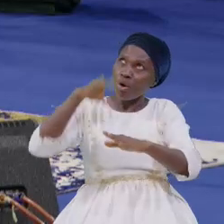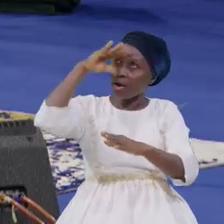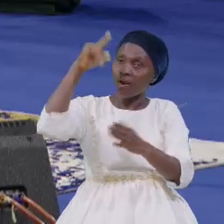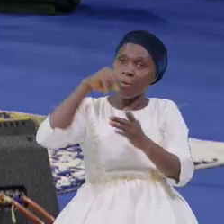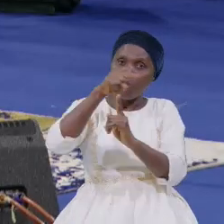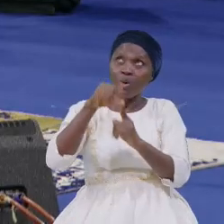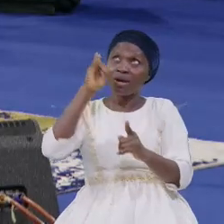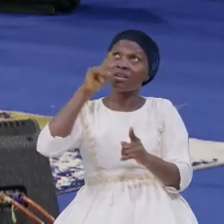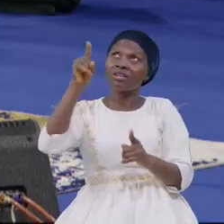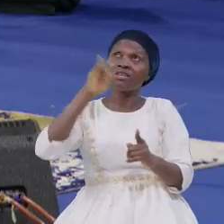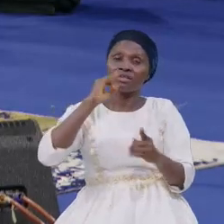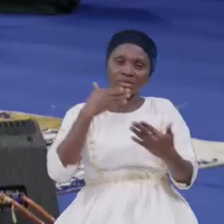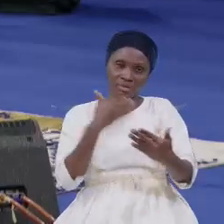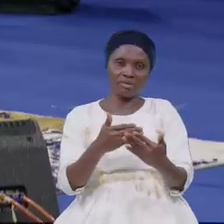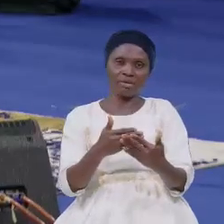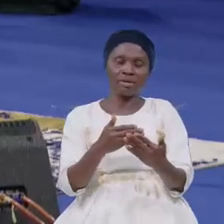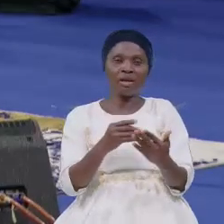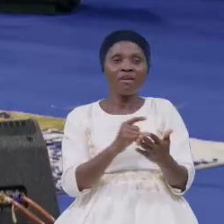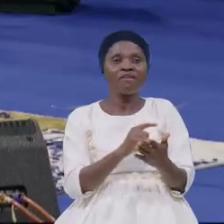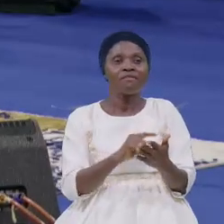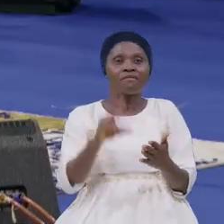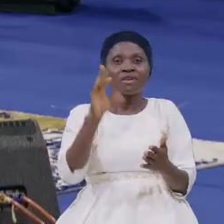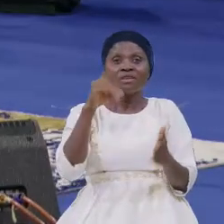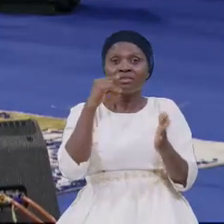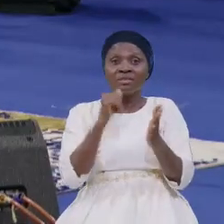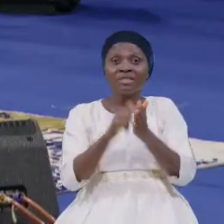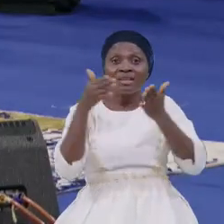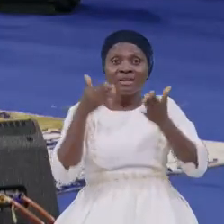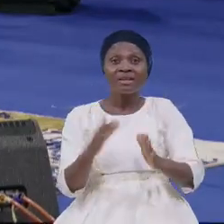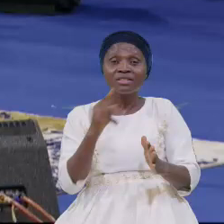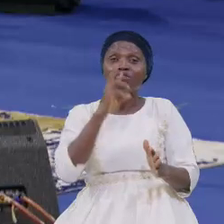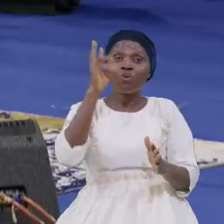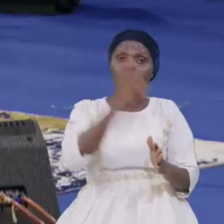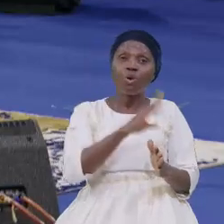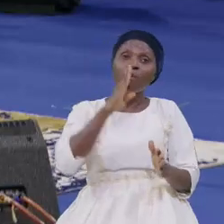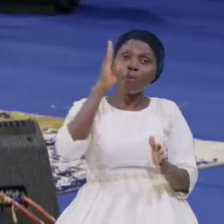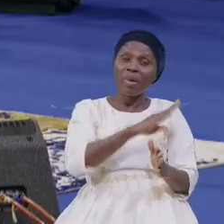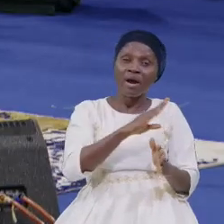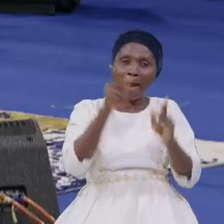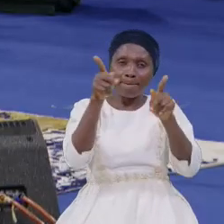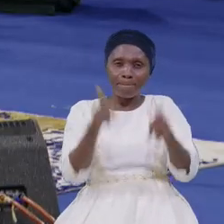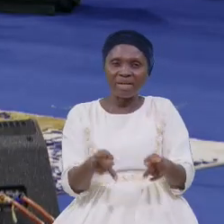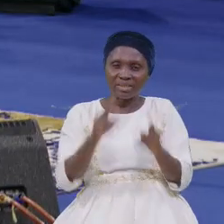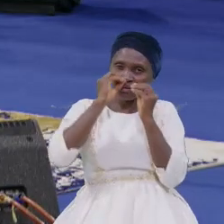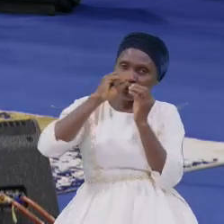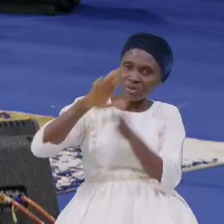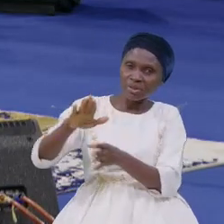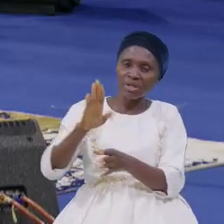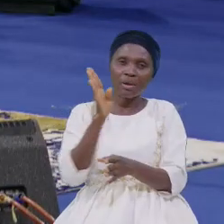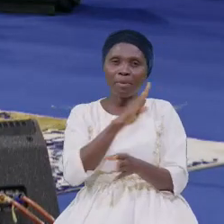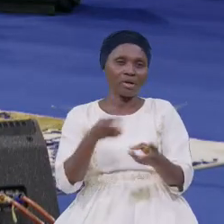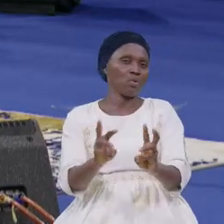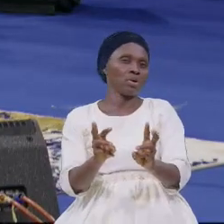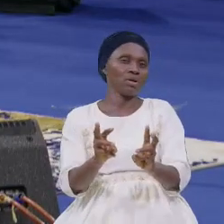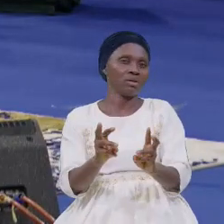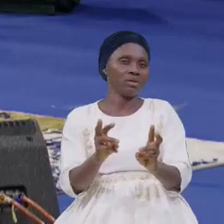wicked forsake his way. That's how we become repentant. Repentant. I'm sorry for what I've done. I'm